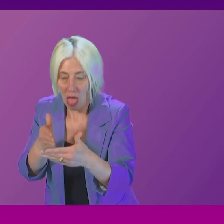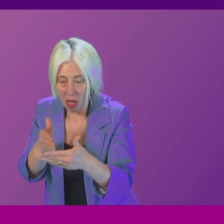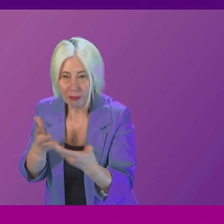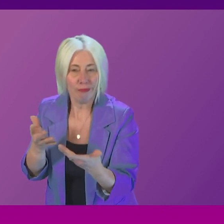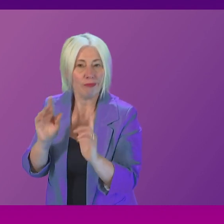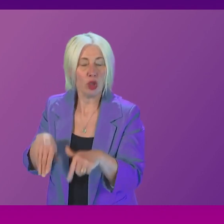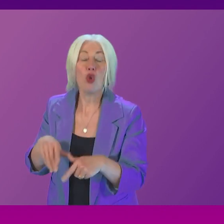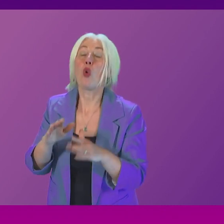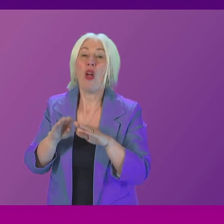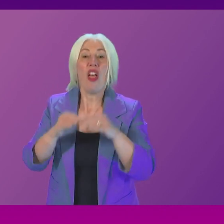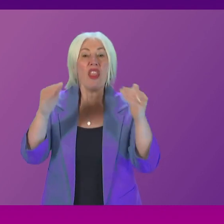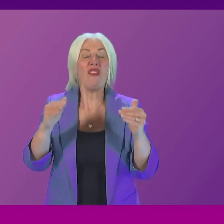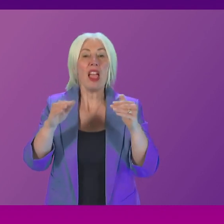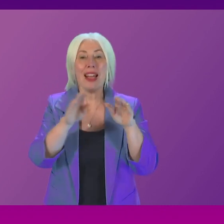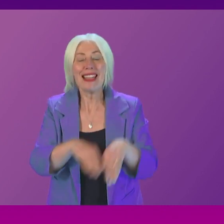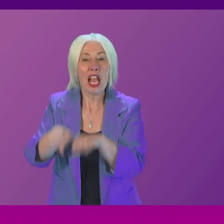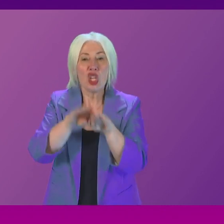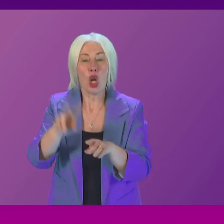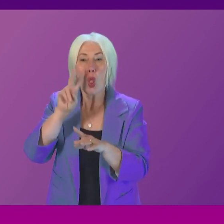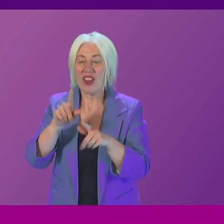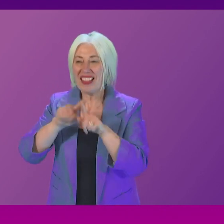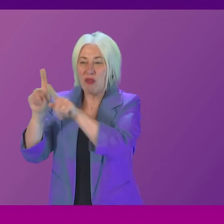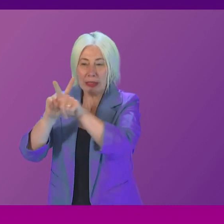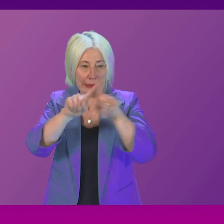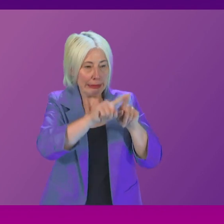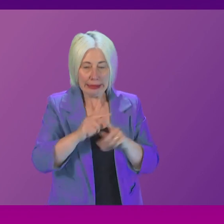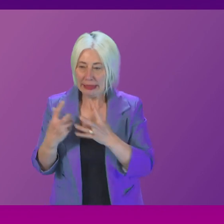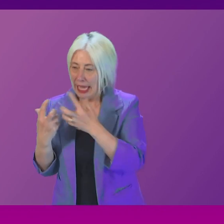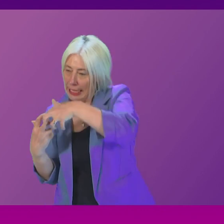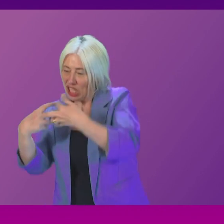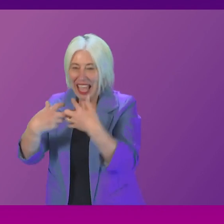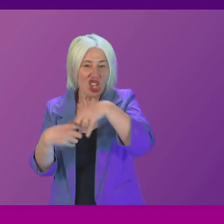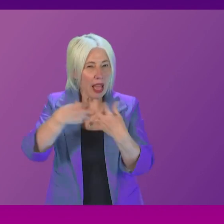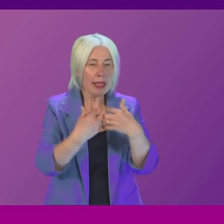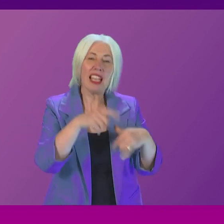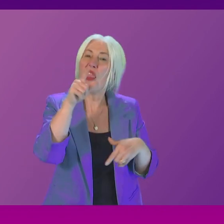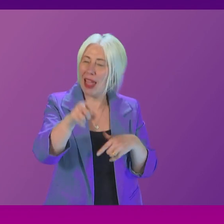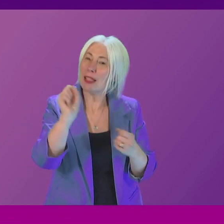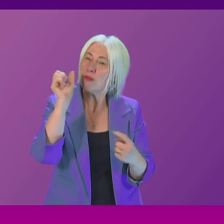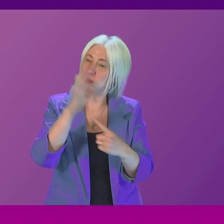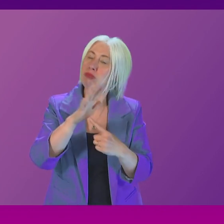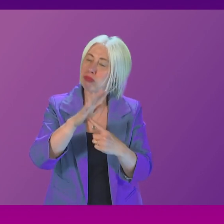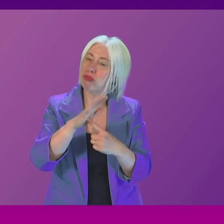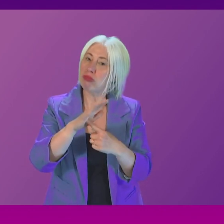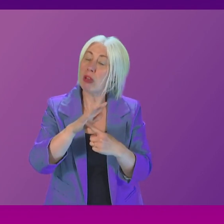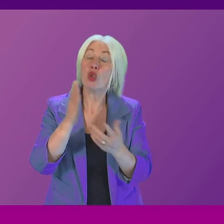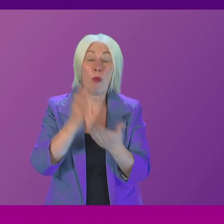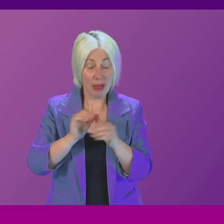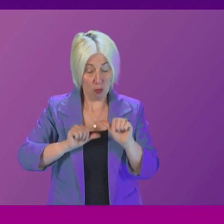relation to Fair Nation, looking at the intersectionality issues, I think are hugely important. So we've absolutely made